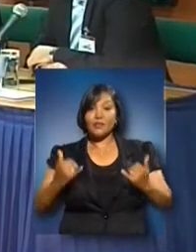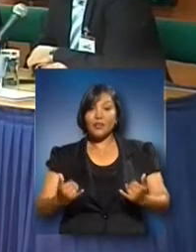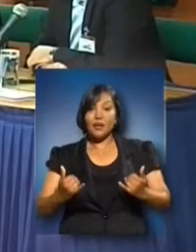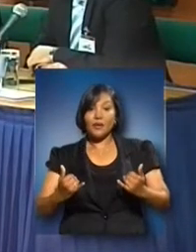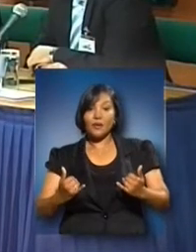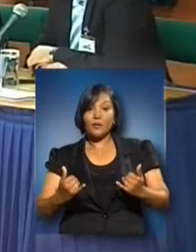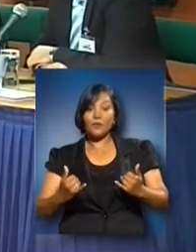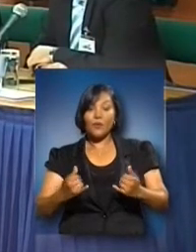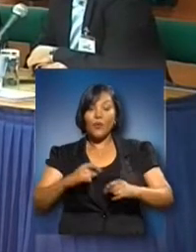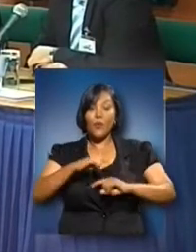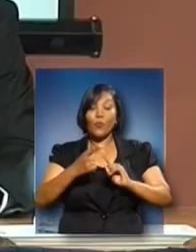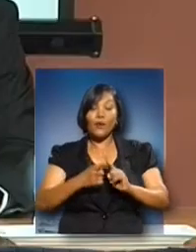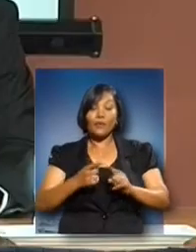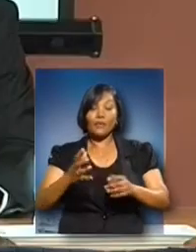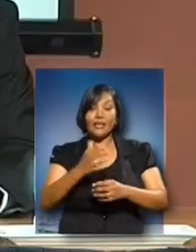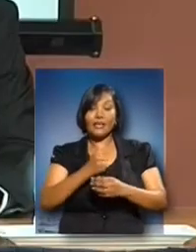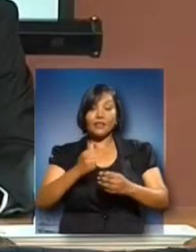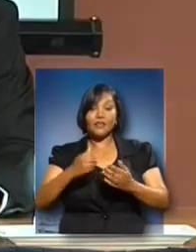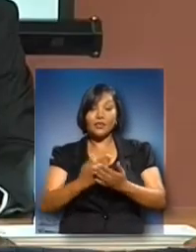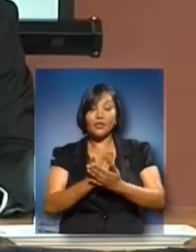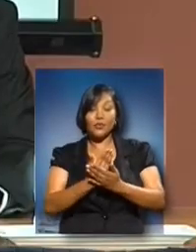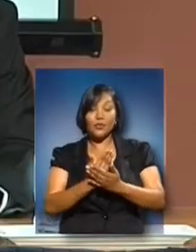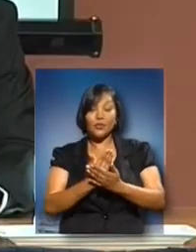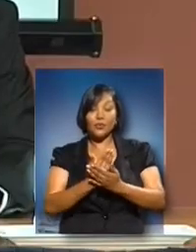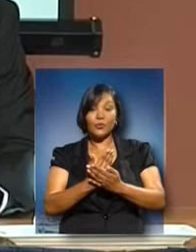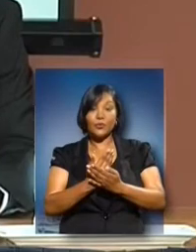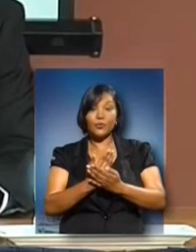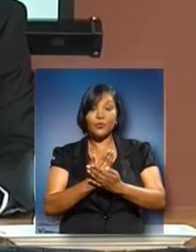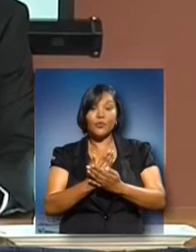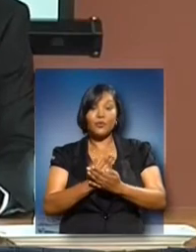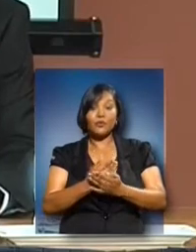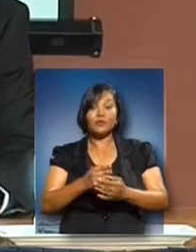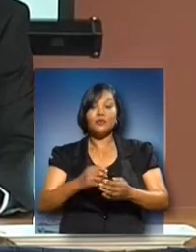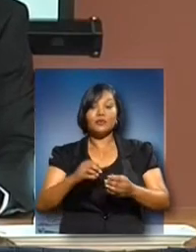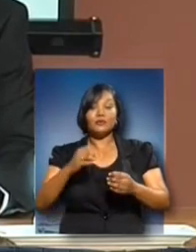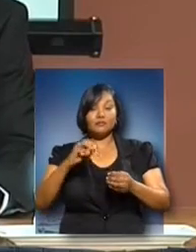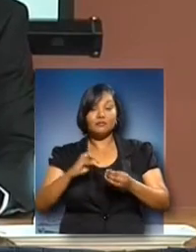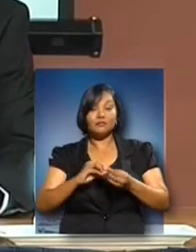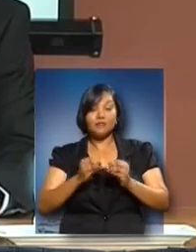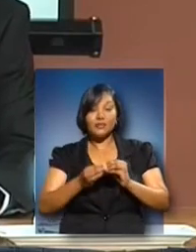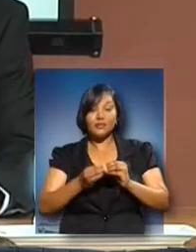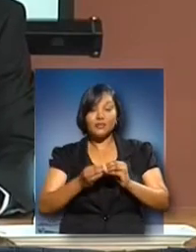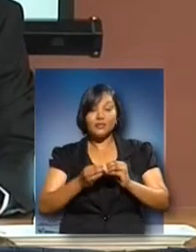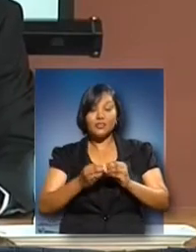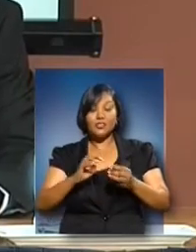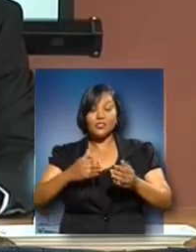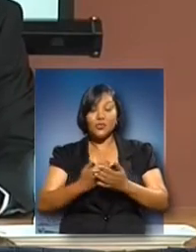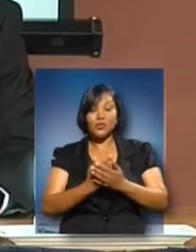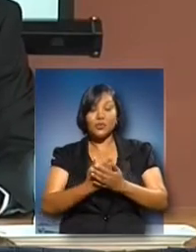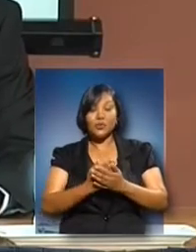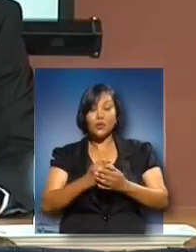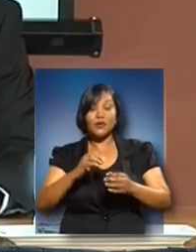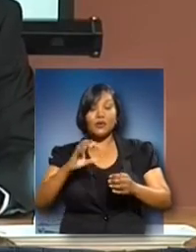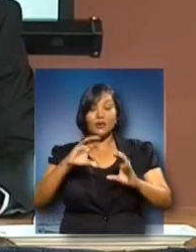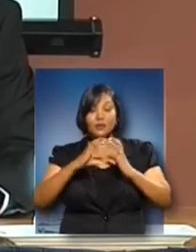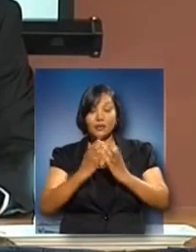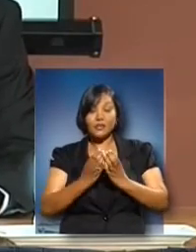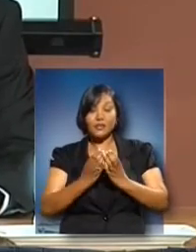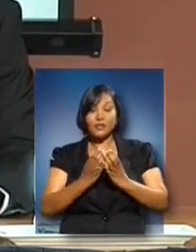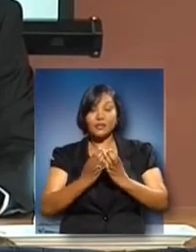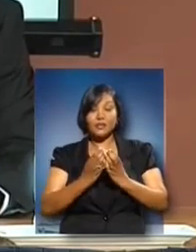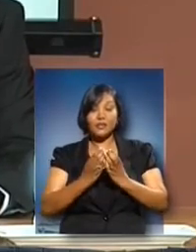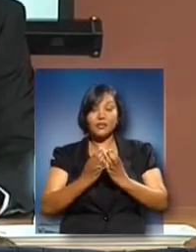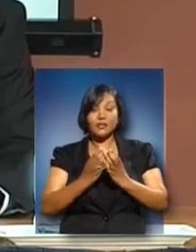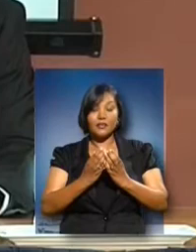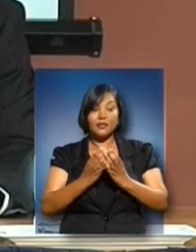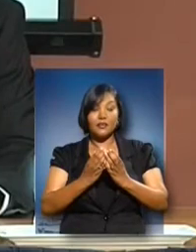now, when you install the modem here, I have the plug for the line and I have plug for the internet. Maybe